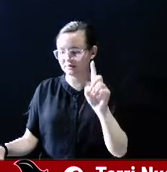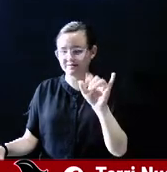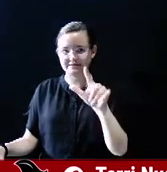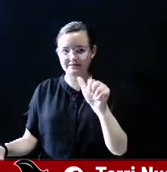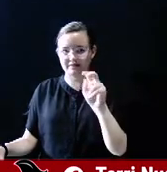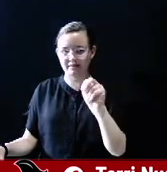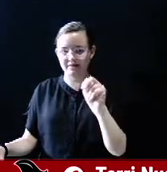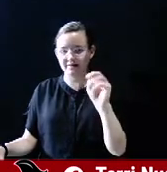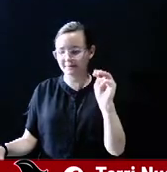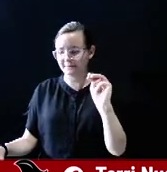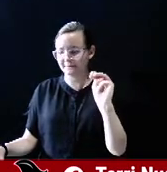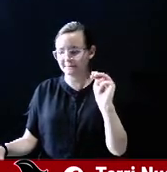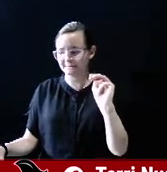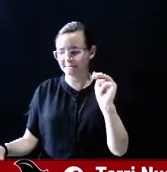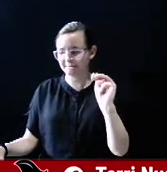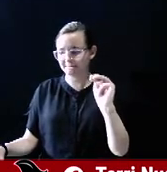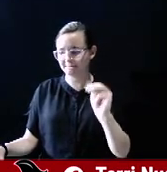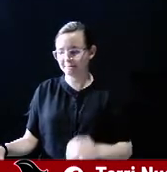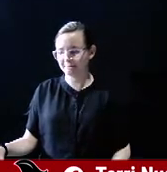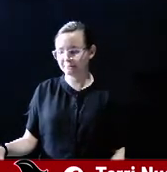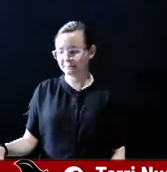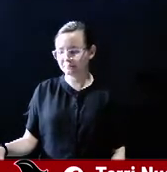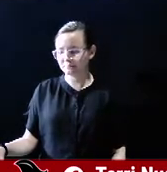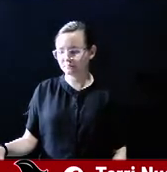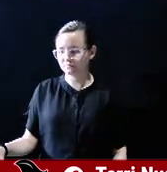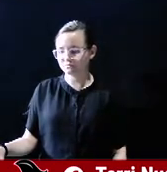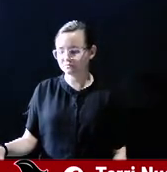Dylan Michael Morales.